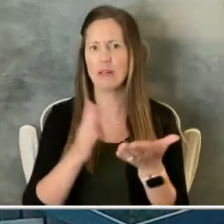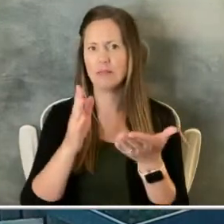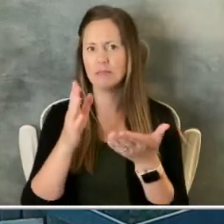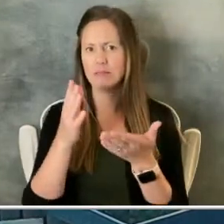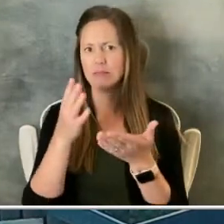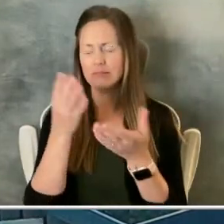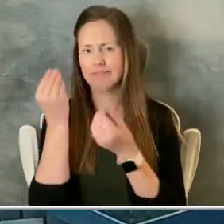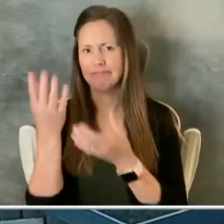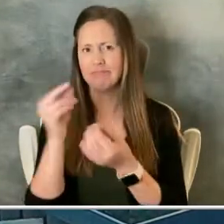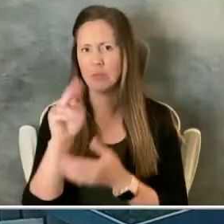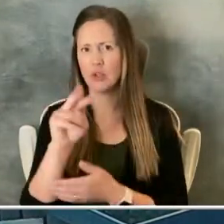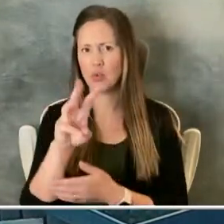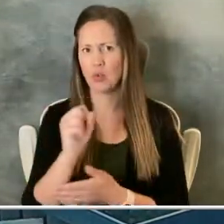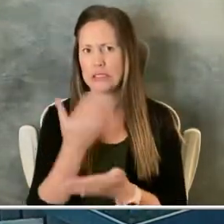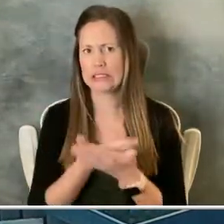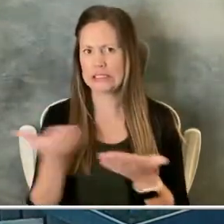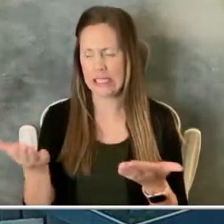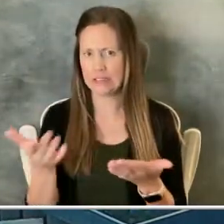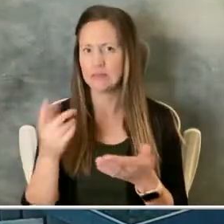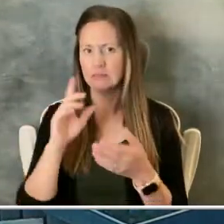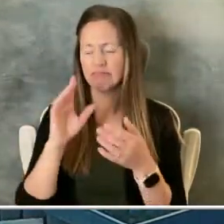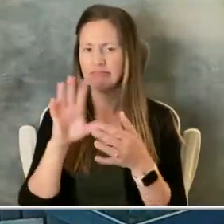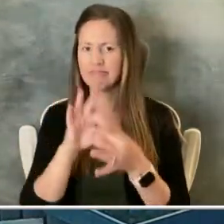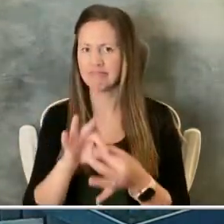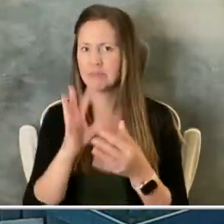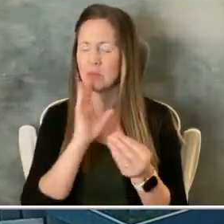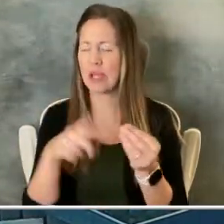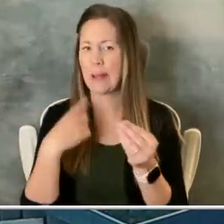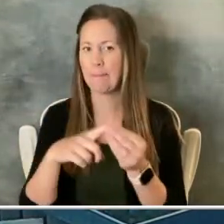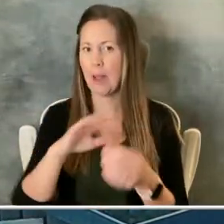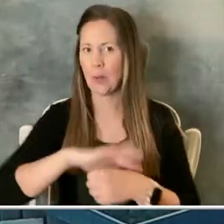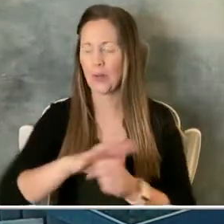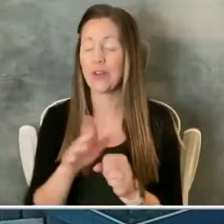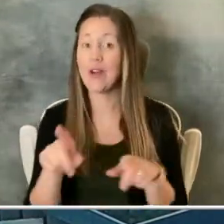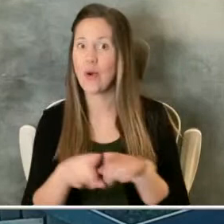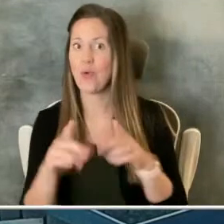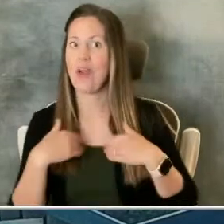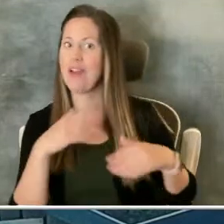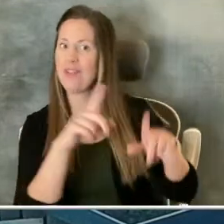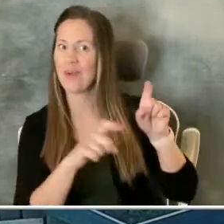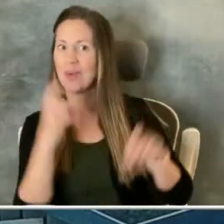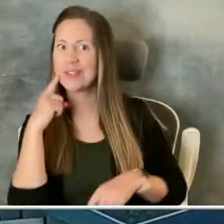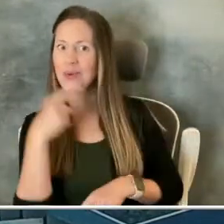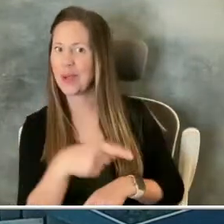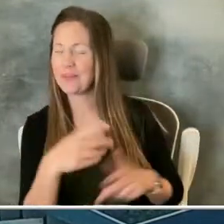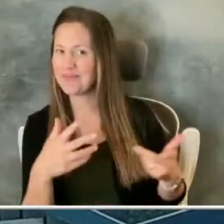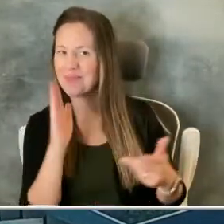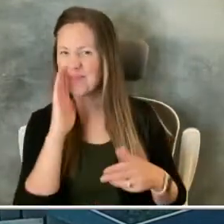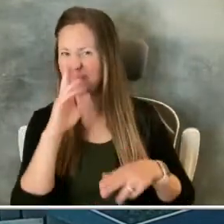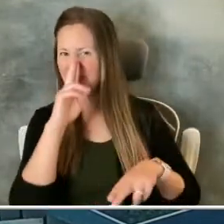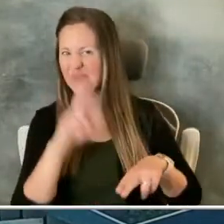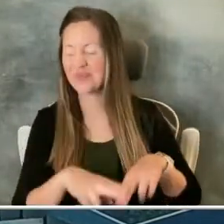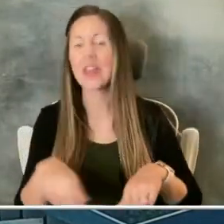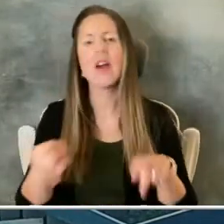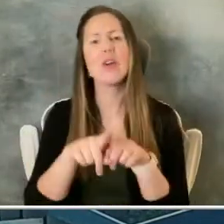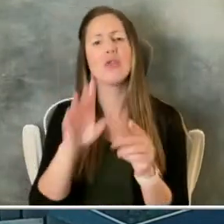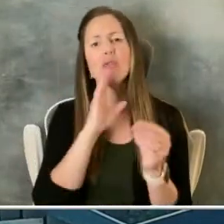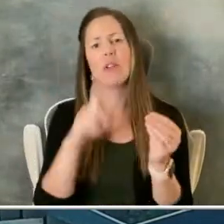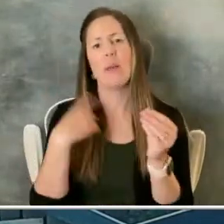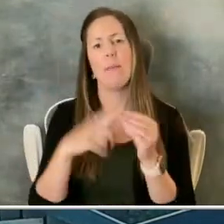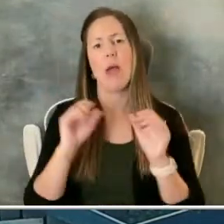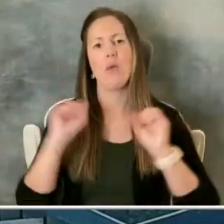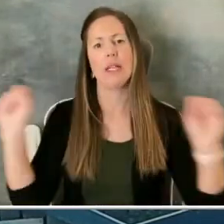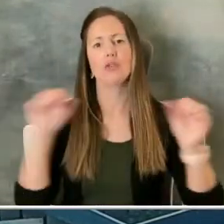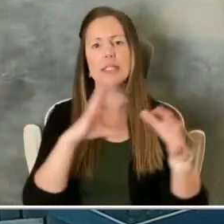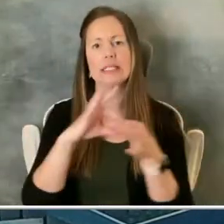for Hawkeye. He doesn't know that yet. It's going to be fun. We'll also talk about exercise and its link to cancer care with the physician-in-chief at our